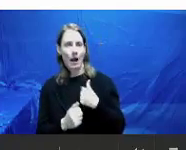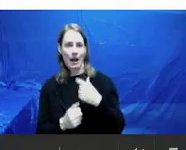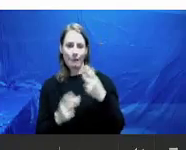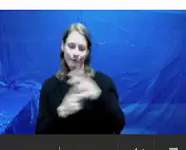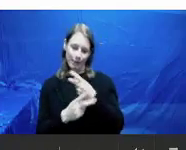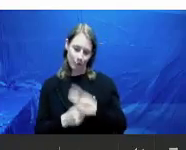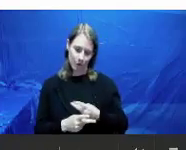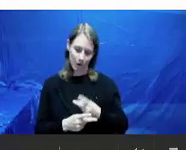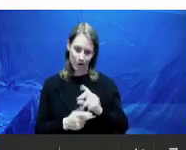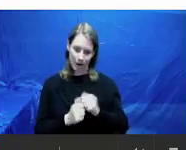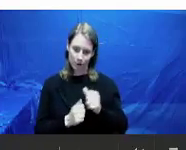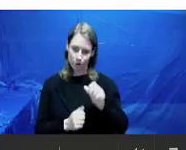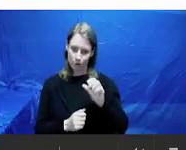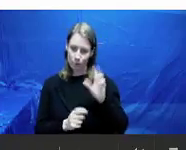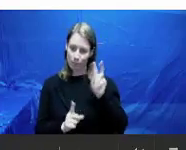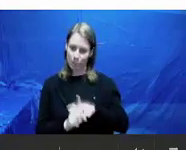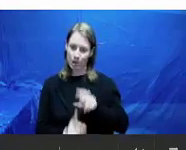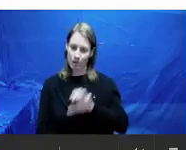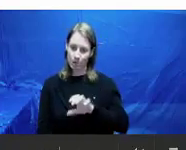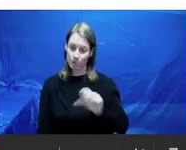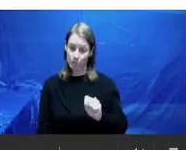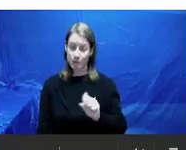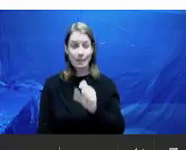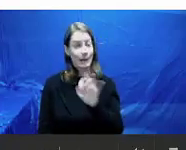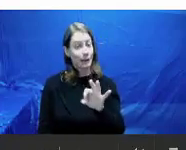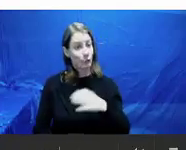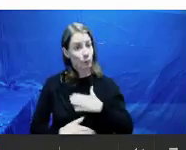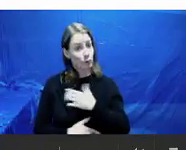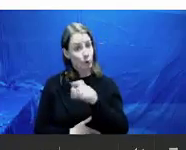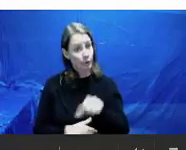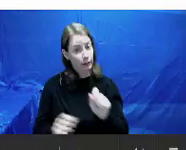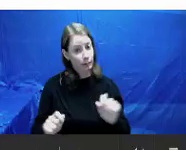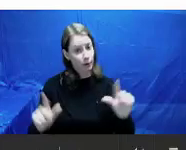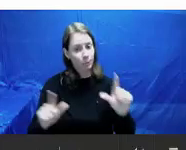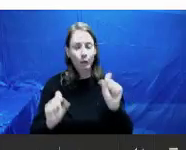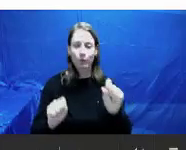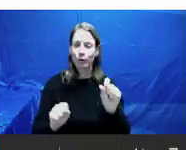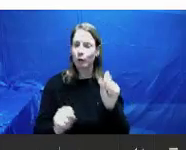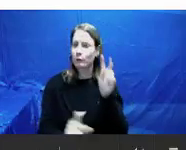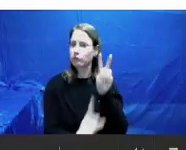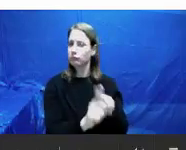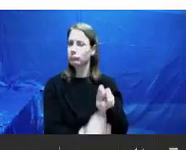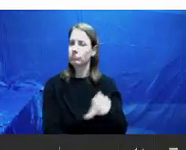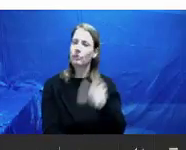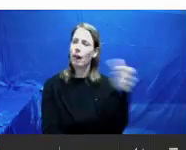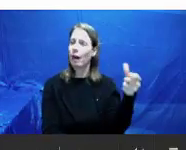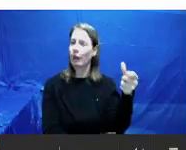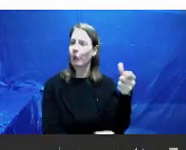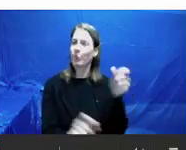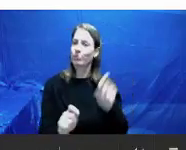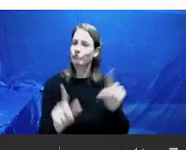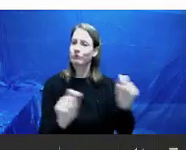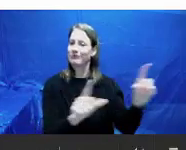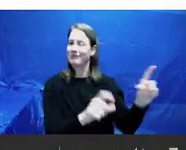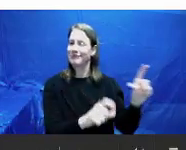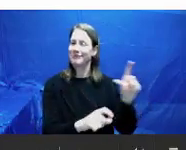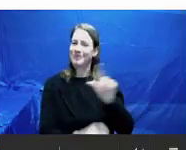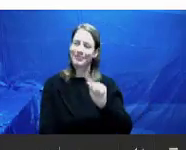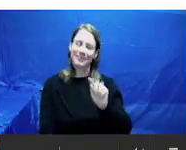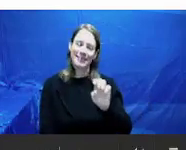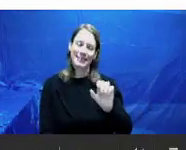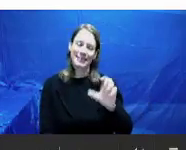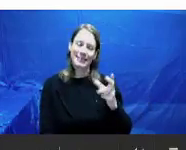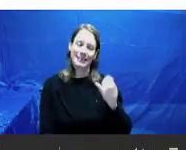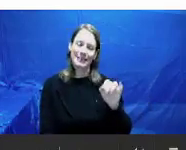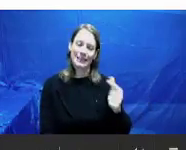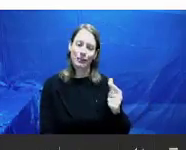If you enjoyed this webinar, you may enjoy some of the others that you can find on teachingchannel.org, and also look forward to the